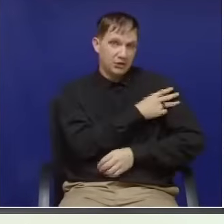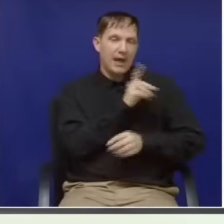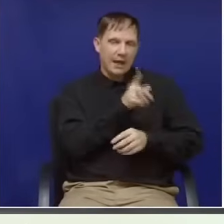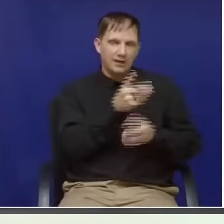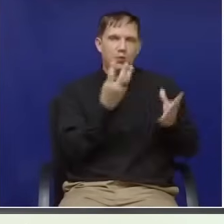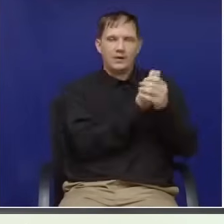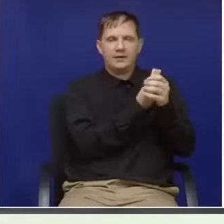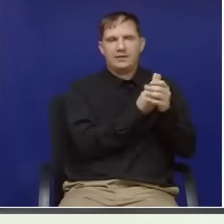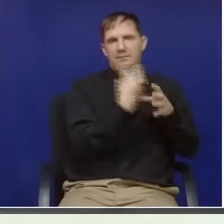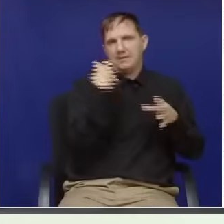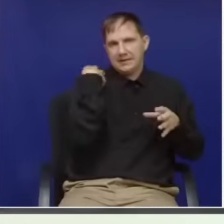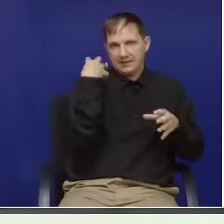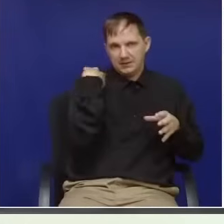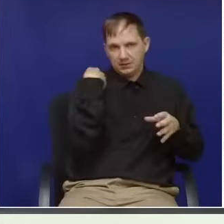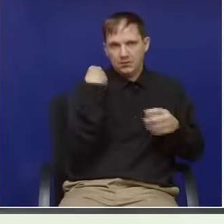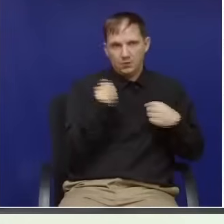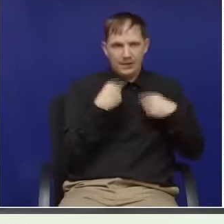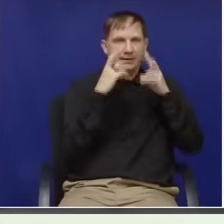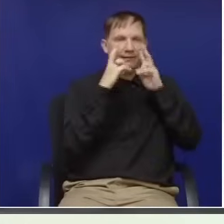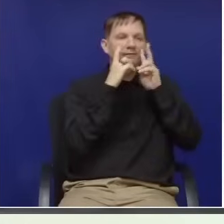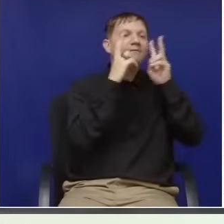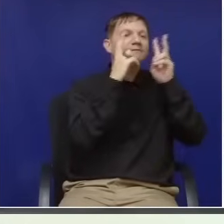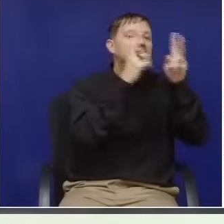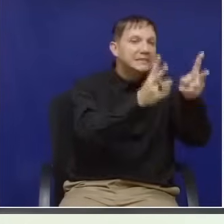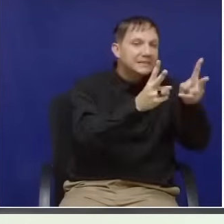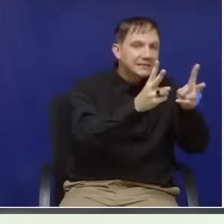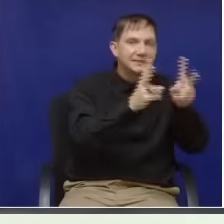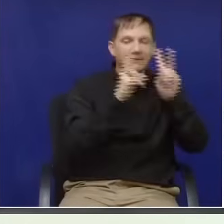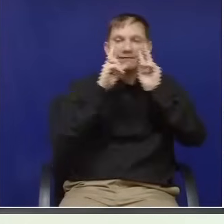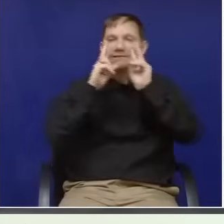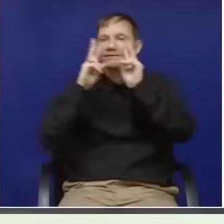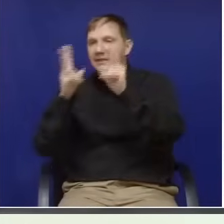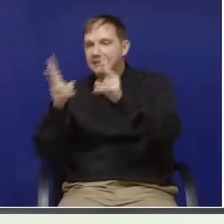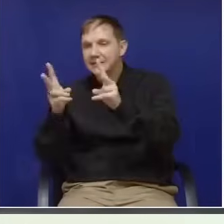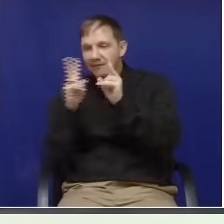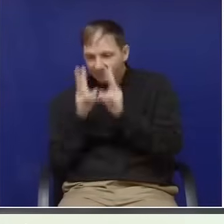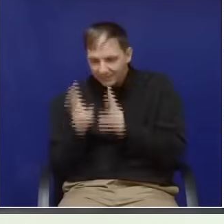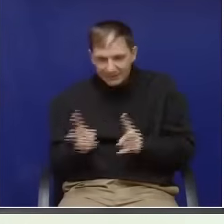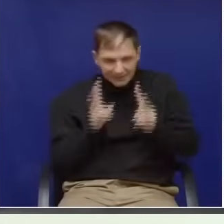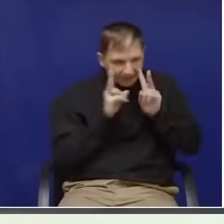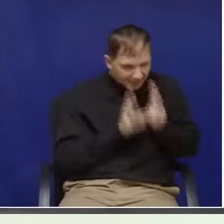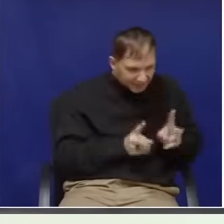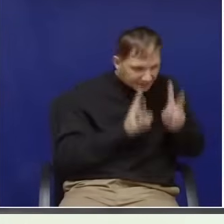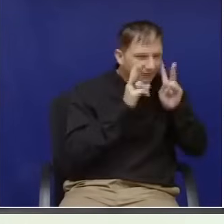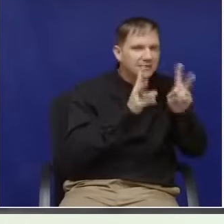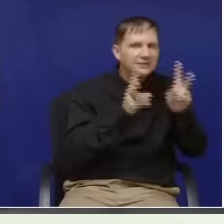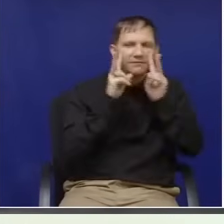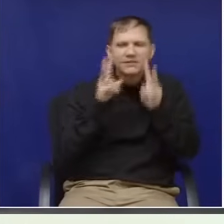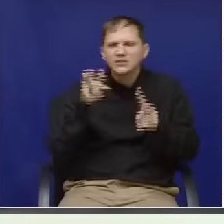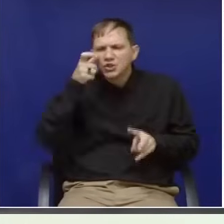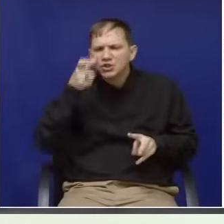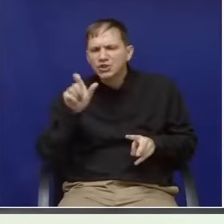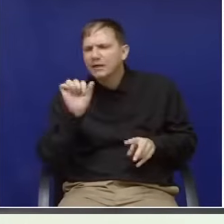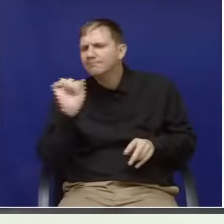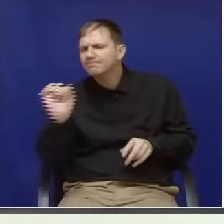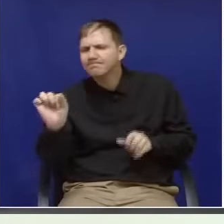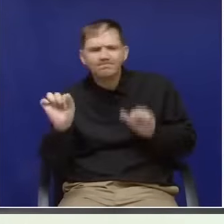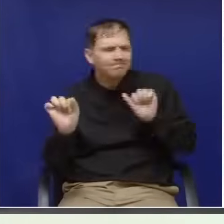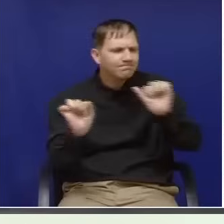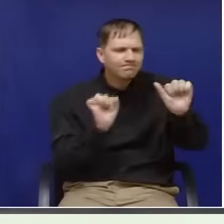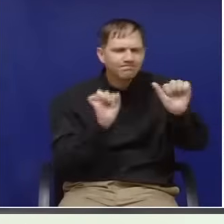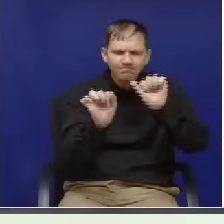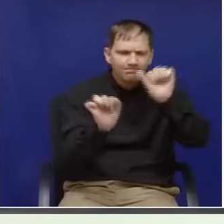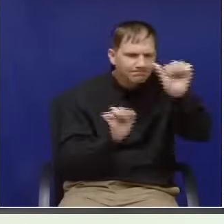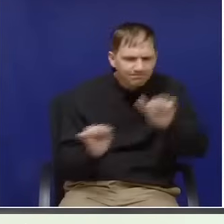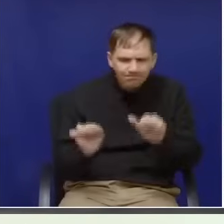we should visit these high contact stations to check what are their difficulties and work